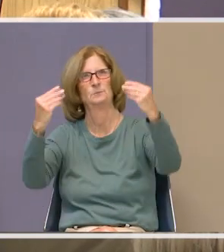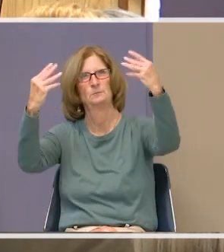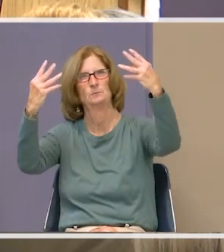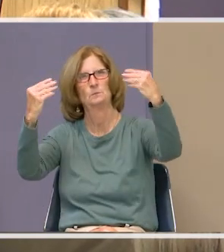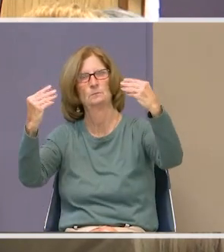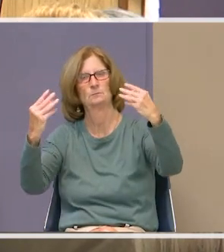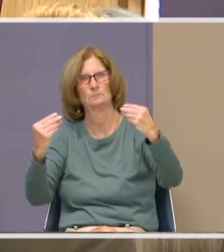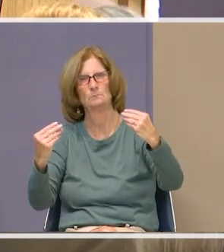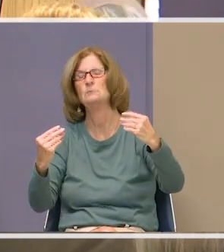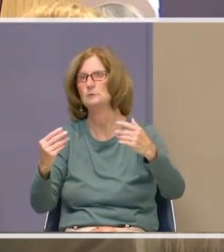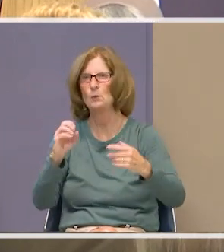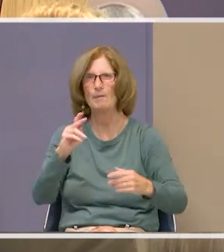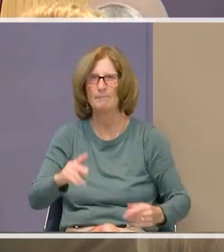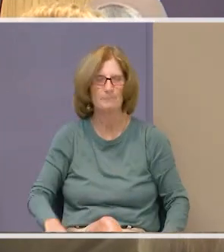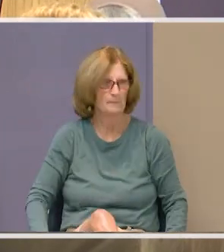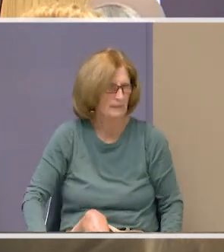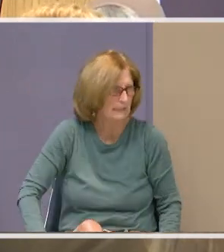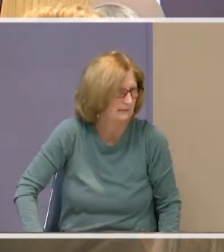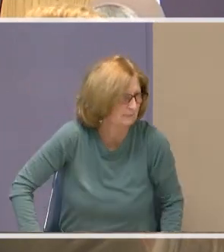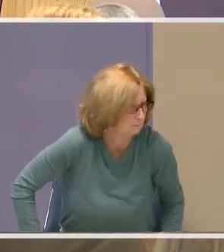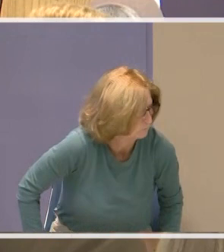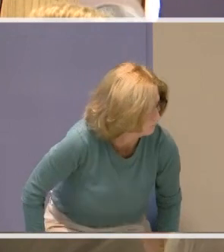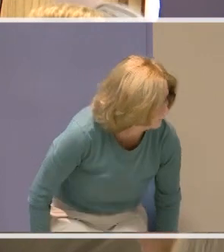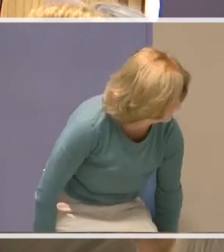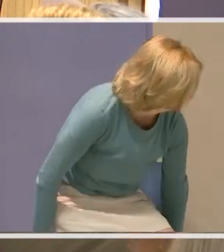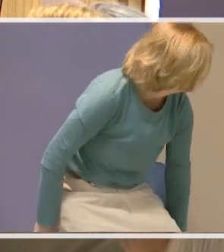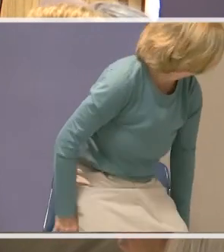on when we're vote. I got you. Thank you. The